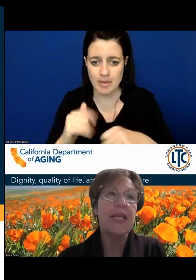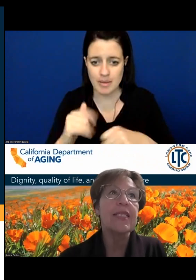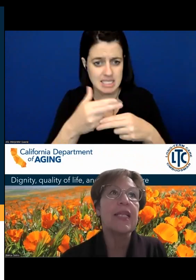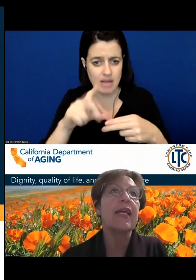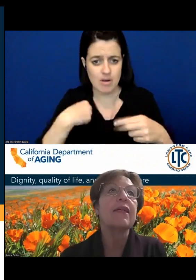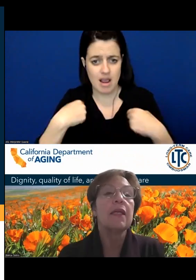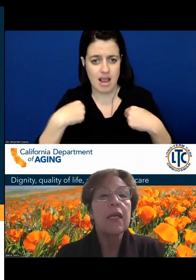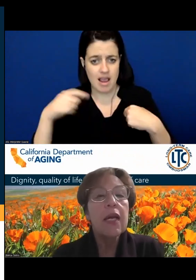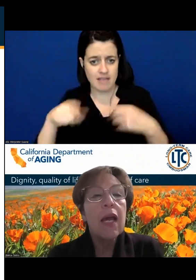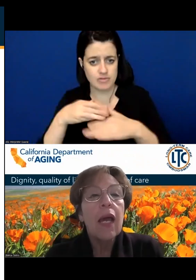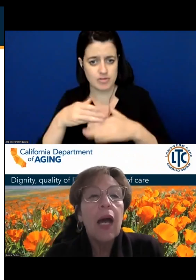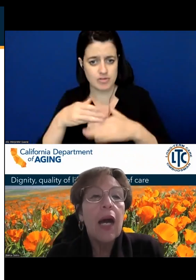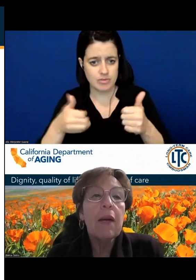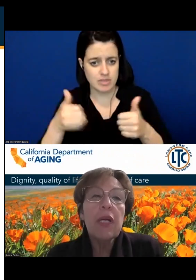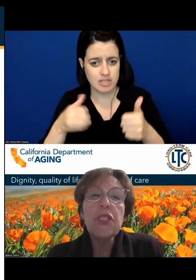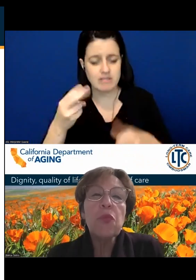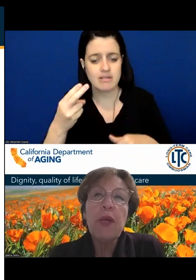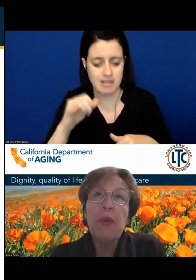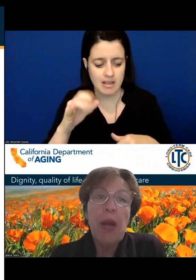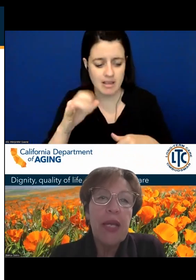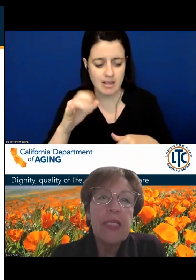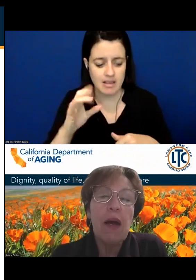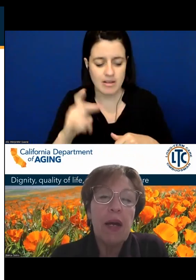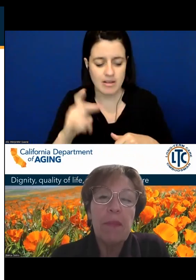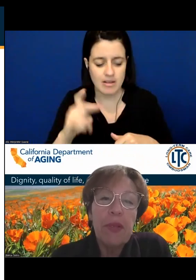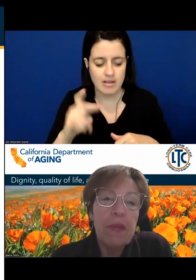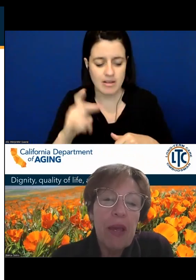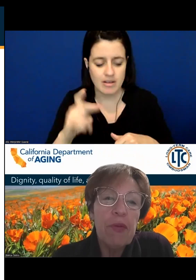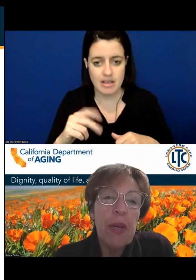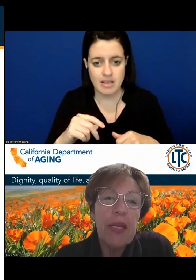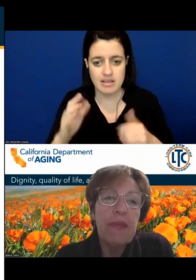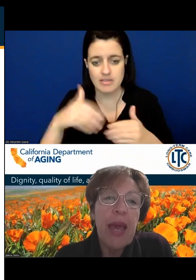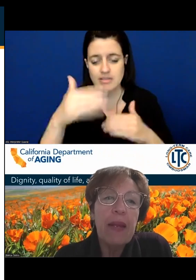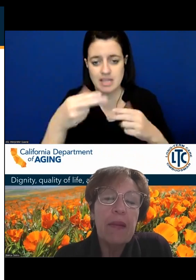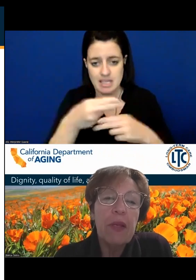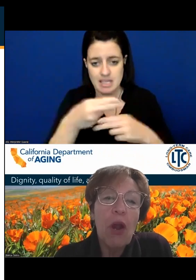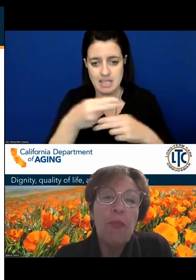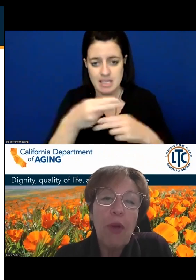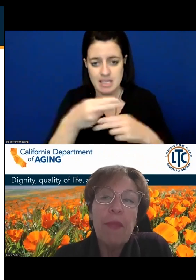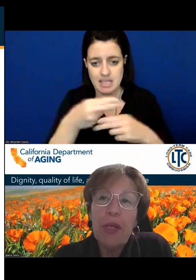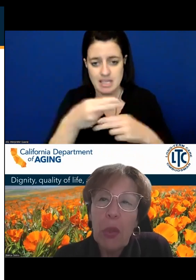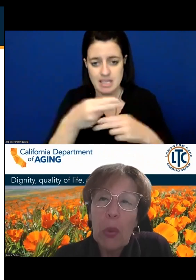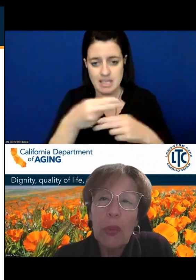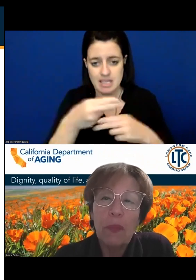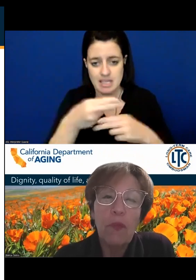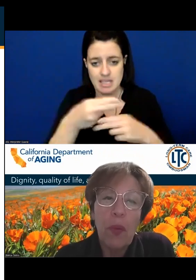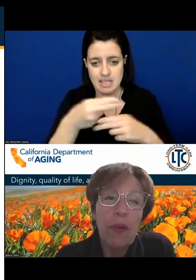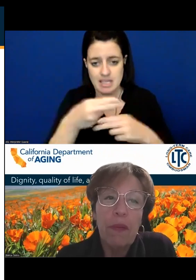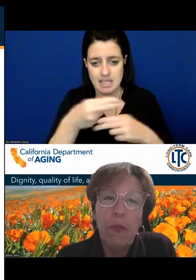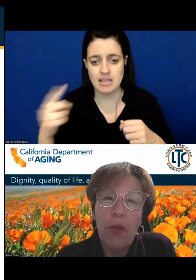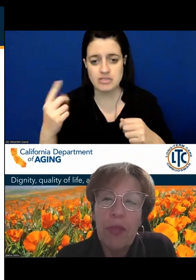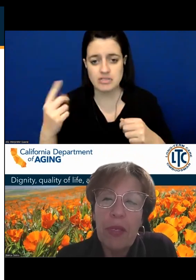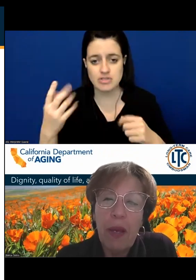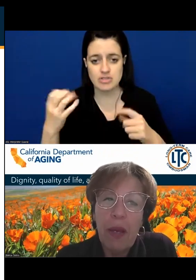Thanks. Next slide. I just want to remind everybody that our primary goal